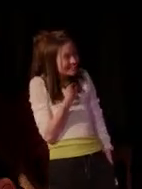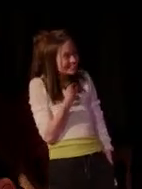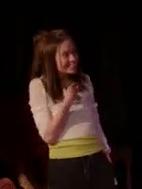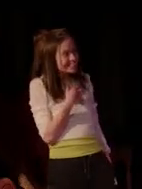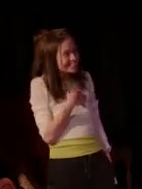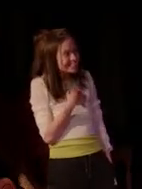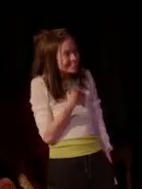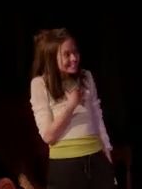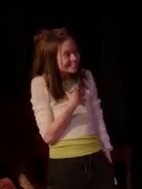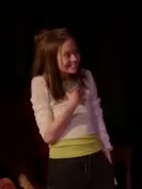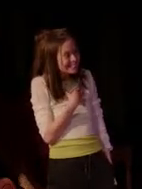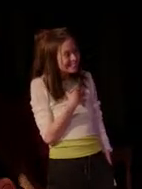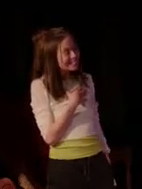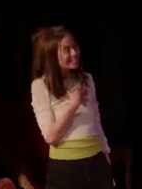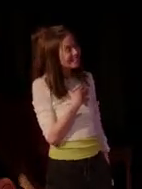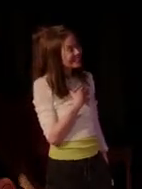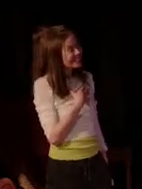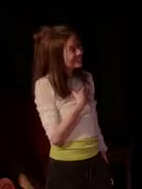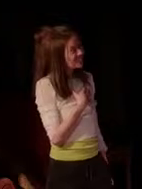Yours is worse.